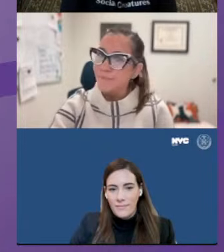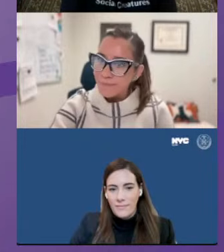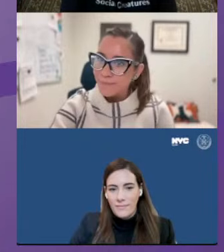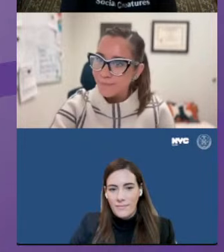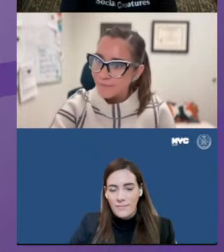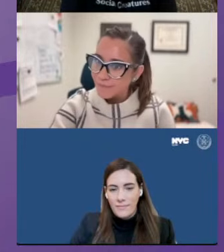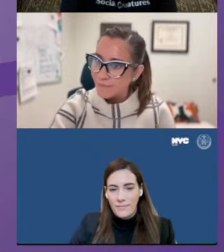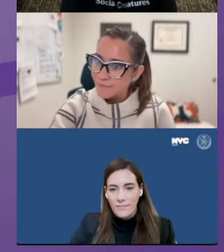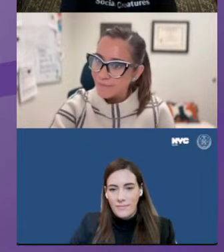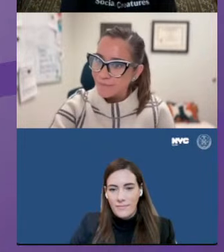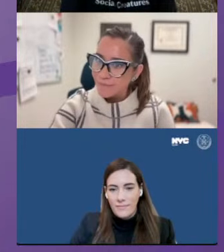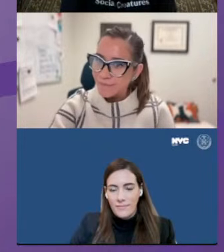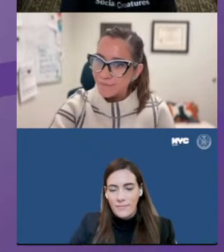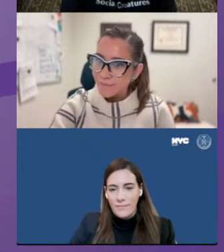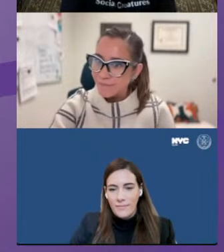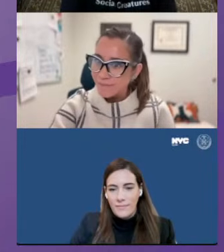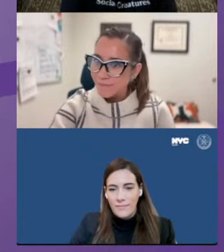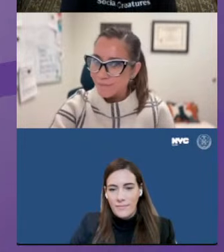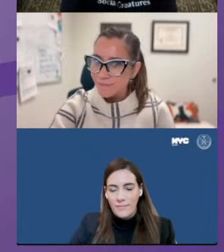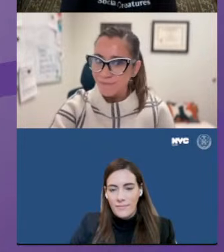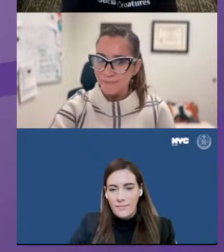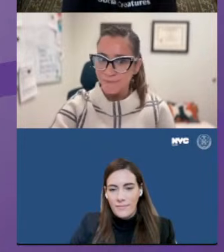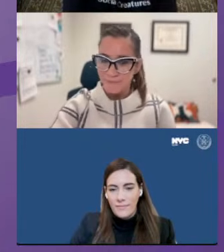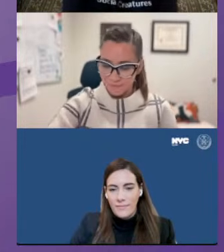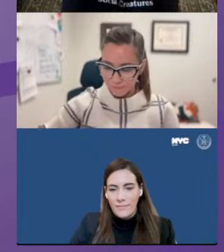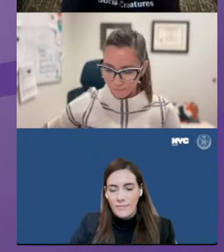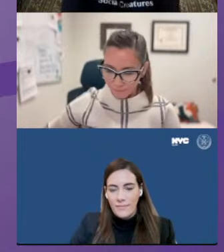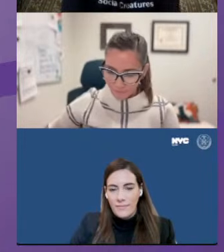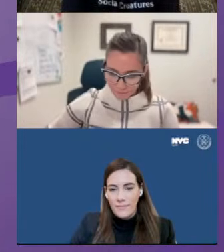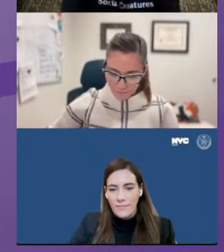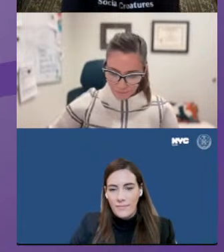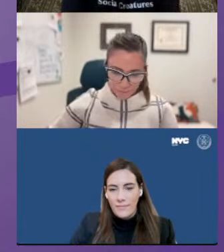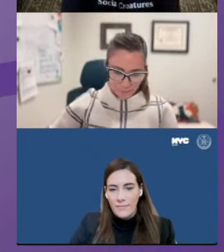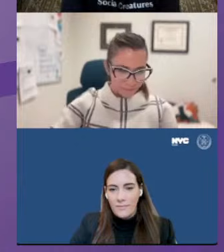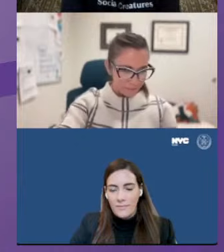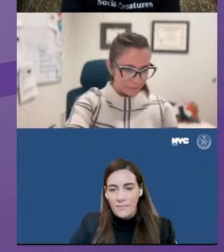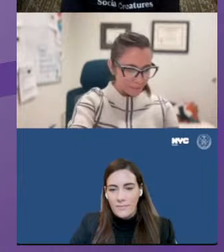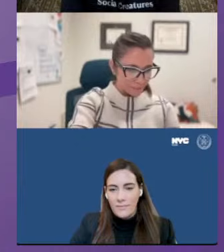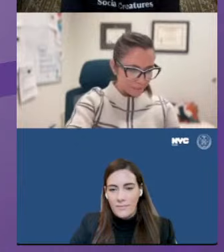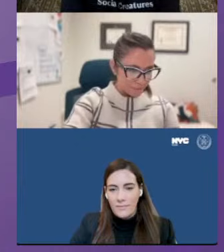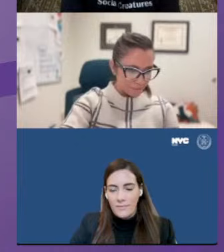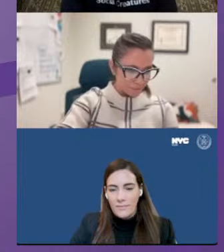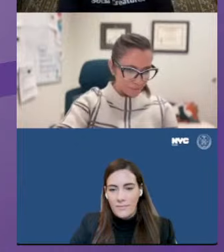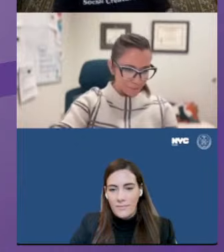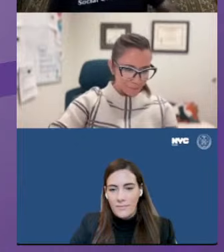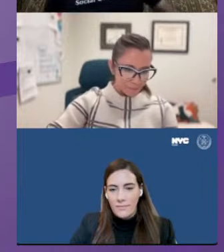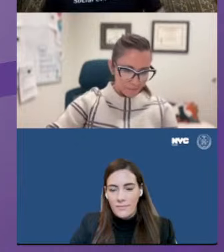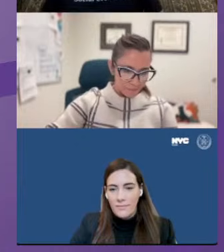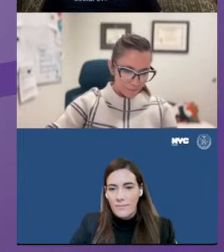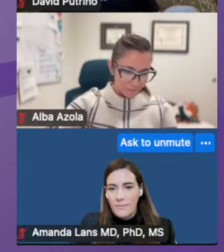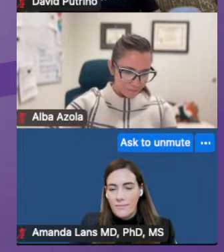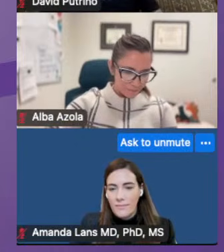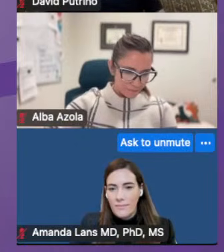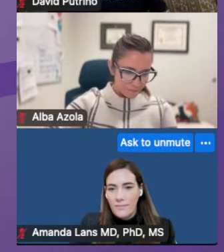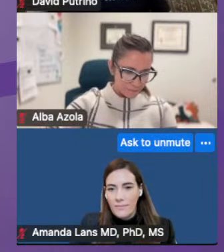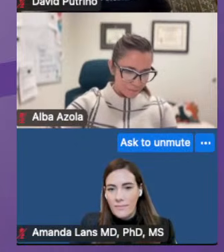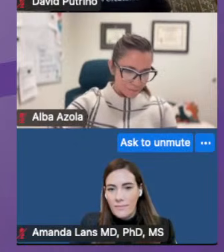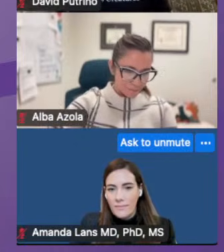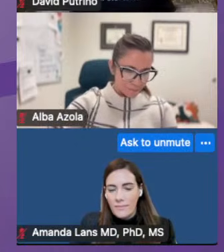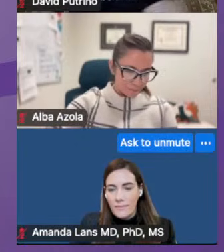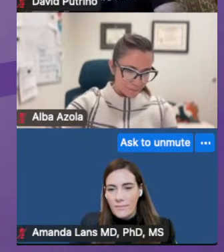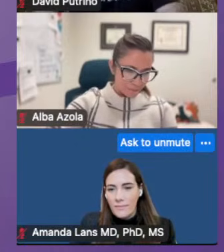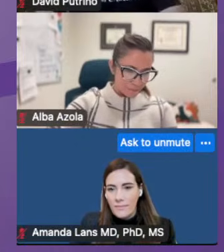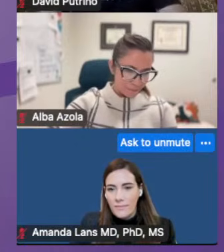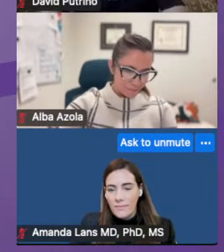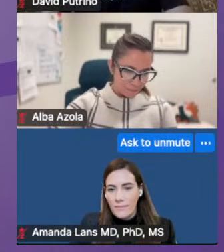to you, please. Yeah, thanks so much for having me. So, what I like to tell people is that there's not a